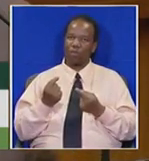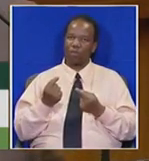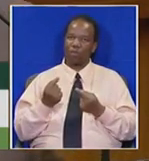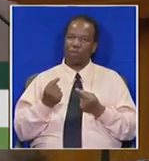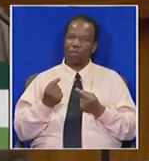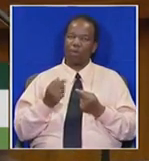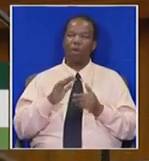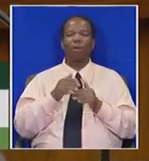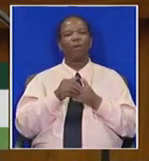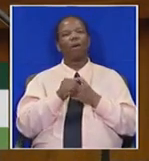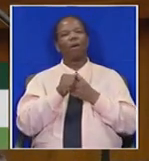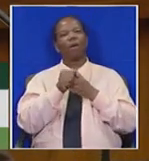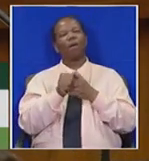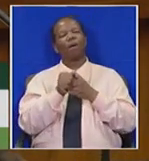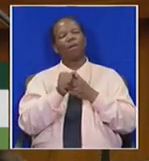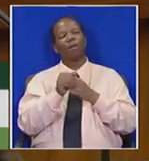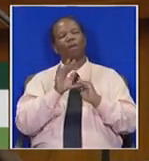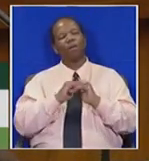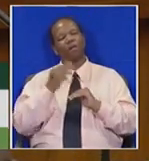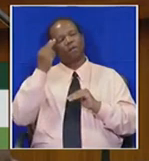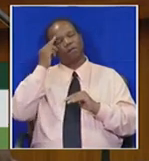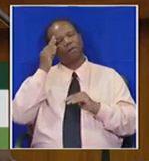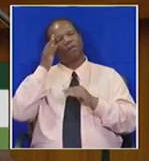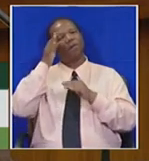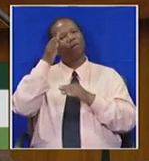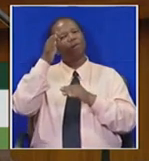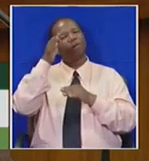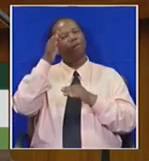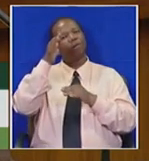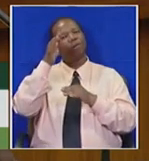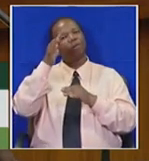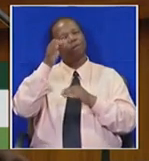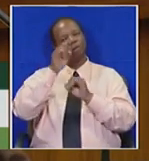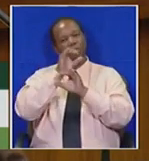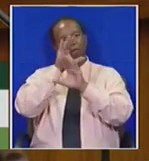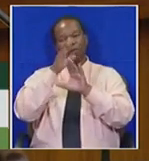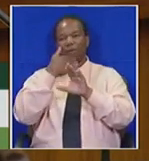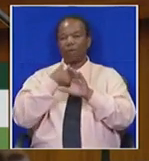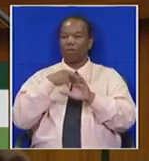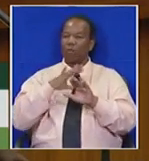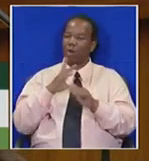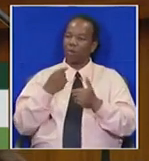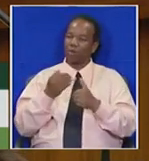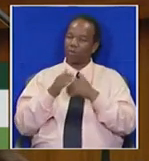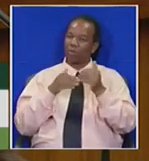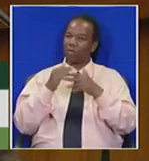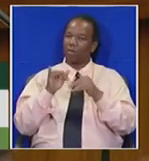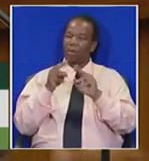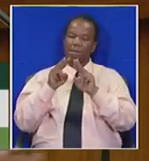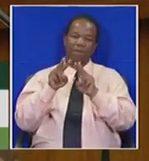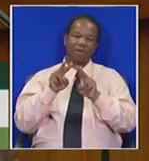we are guided by his farsightedness, his noble demeanor and desire to create a peaceful South African